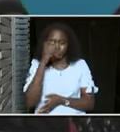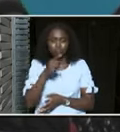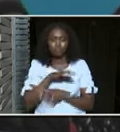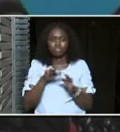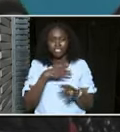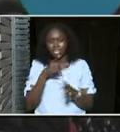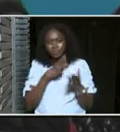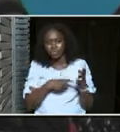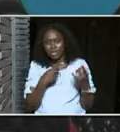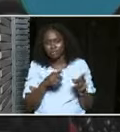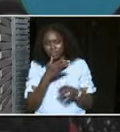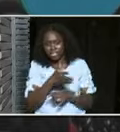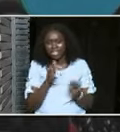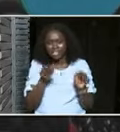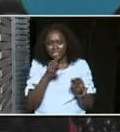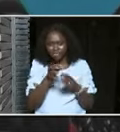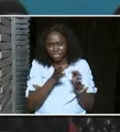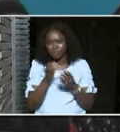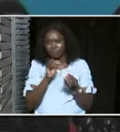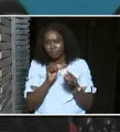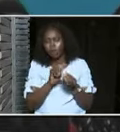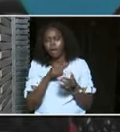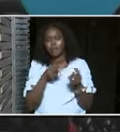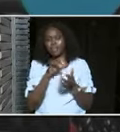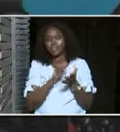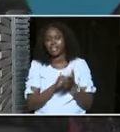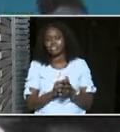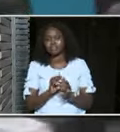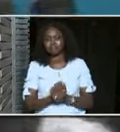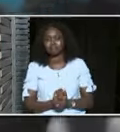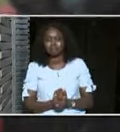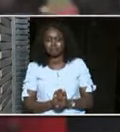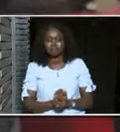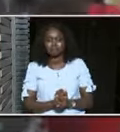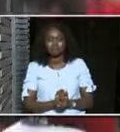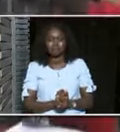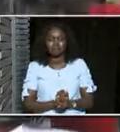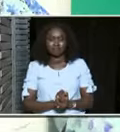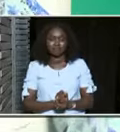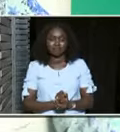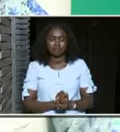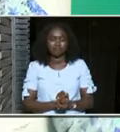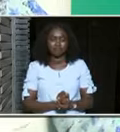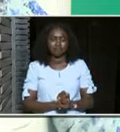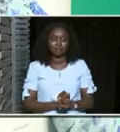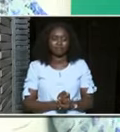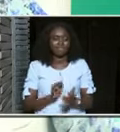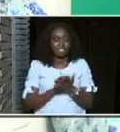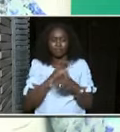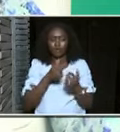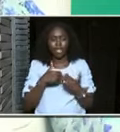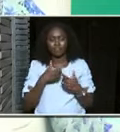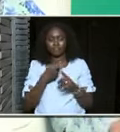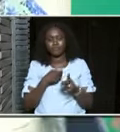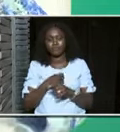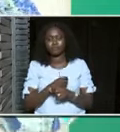there. So, sir, can you shed more light about that? Thank you very much. That's what we have problems. Thank